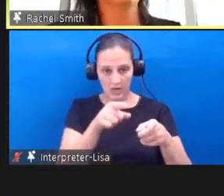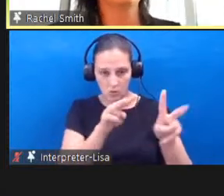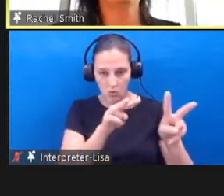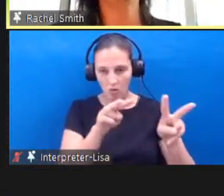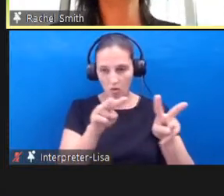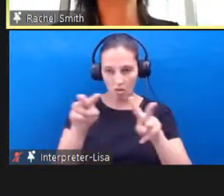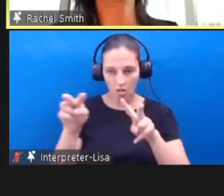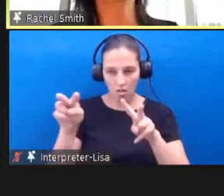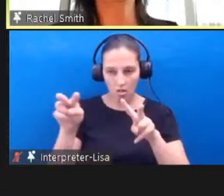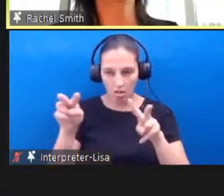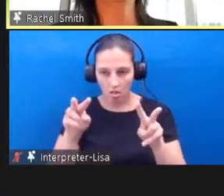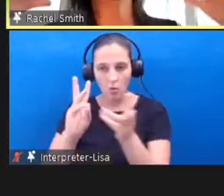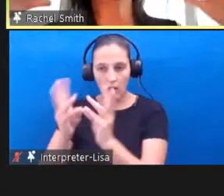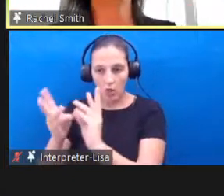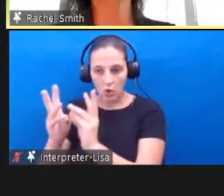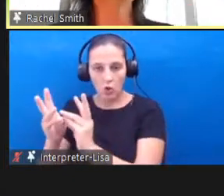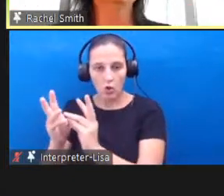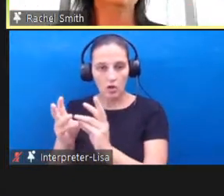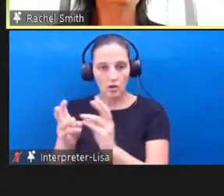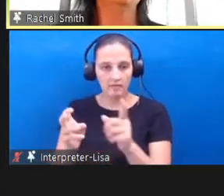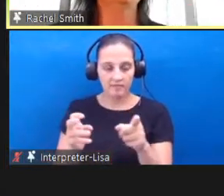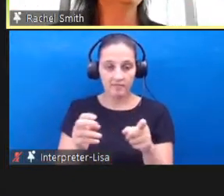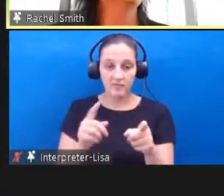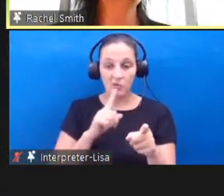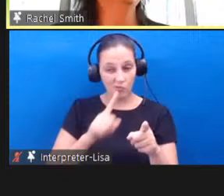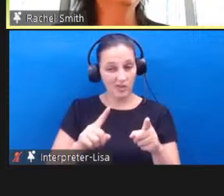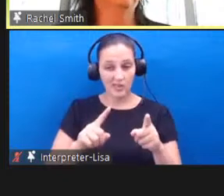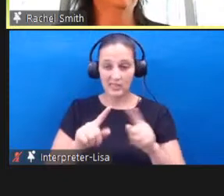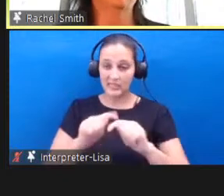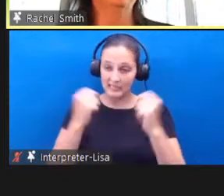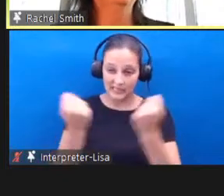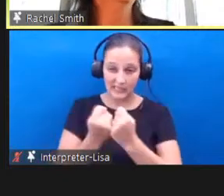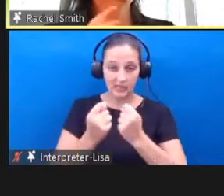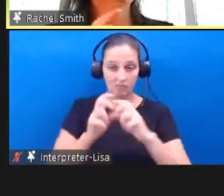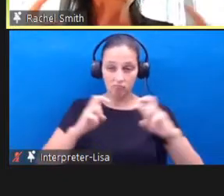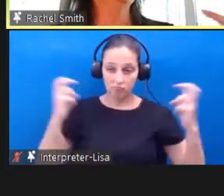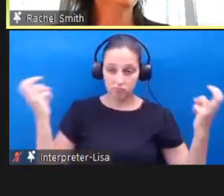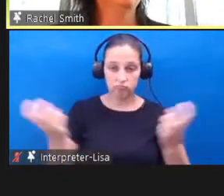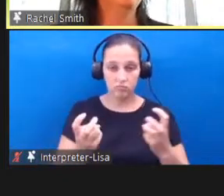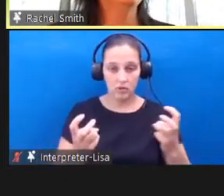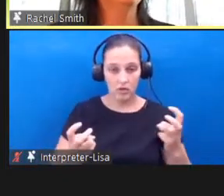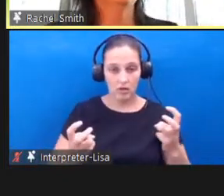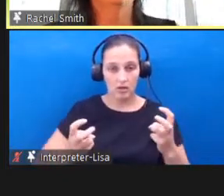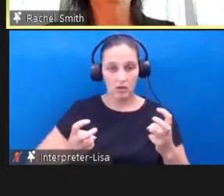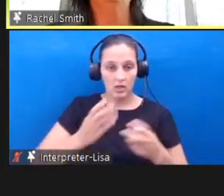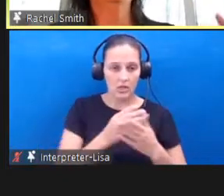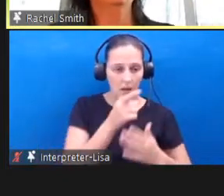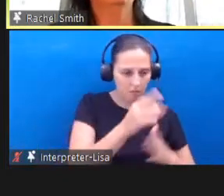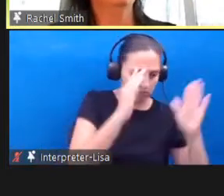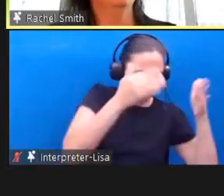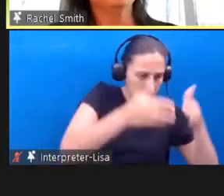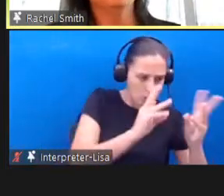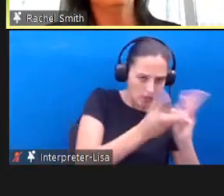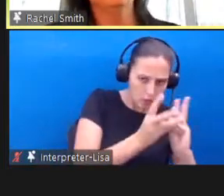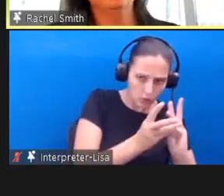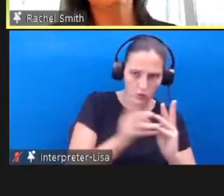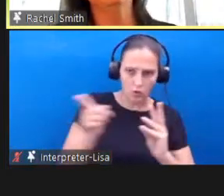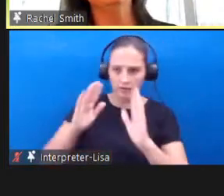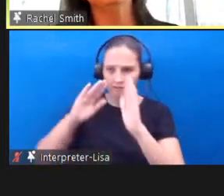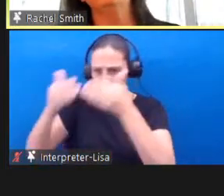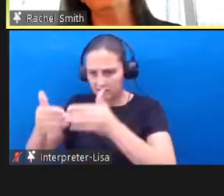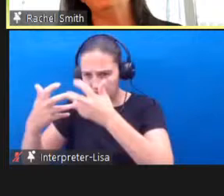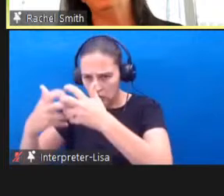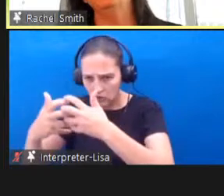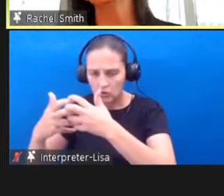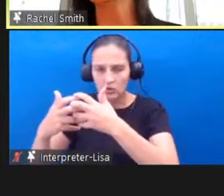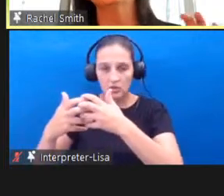weather, and really it takes a whole team to operate a big telescope. So you have people looking at weather, people looking at the instrument. We have at